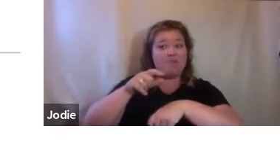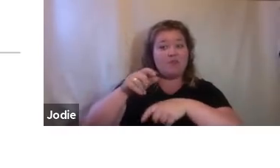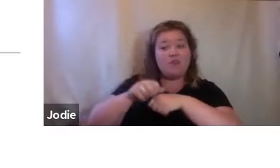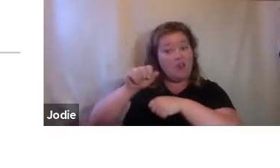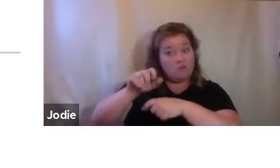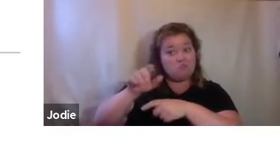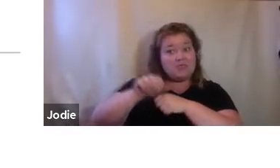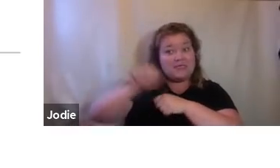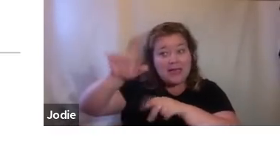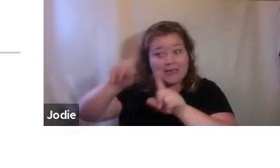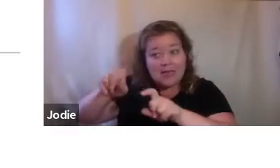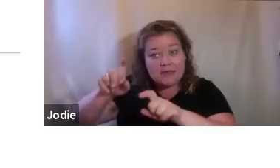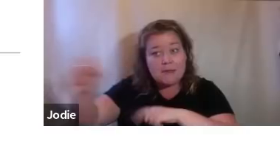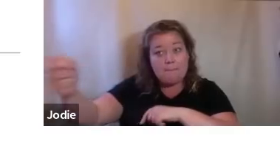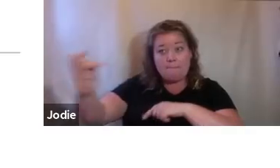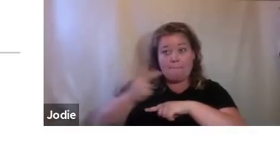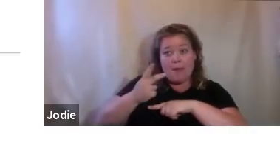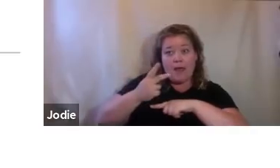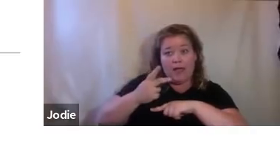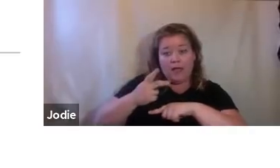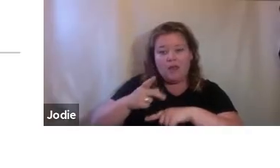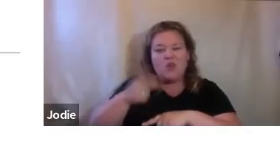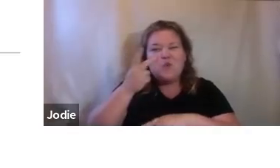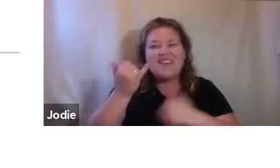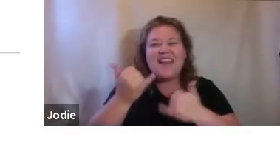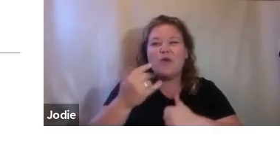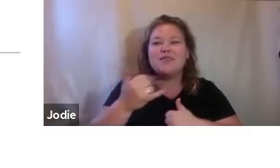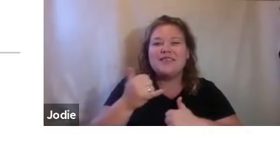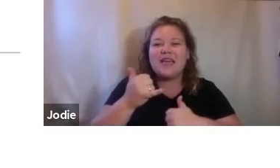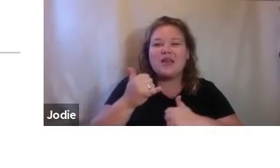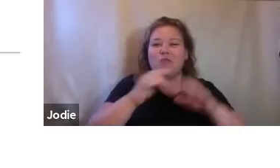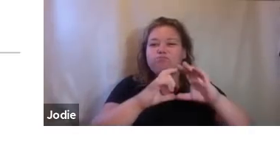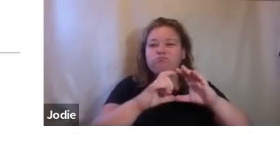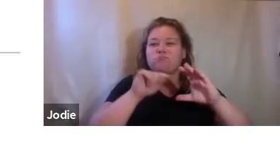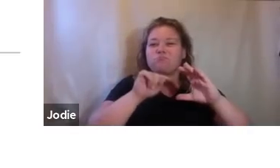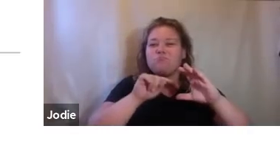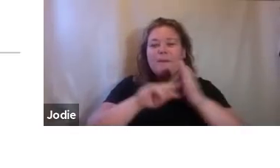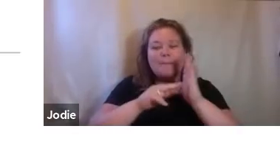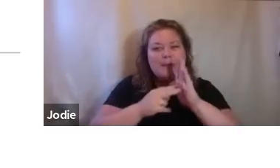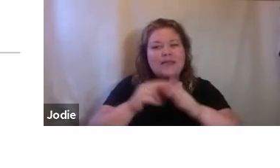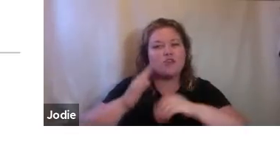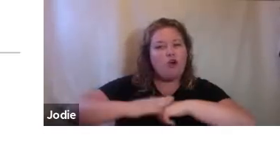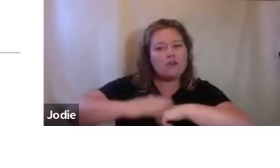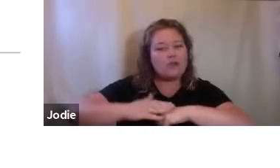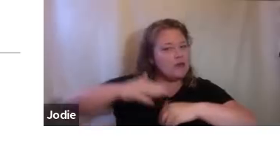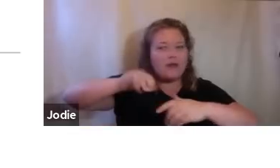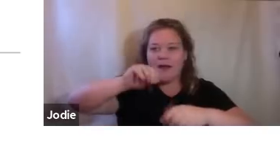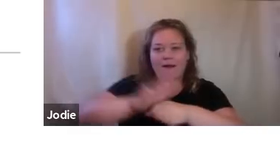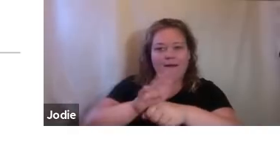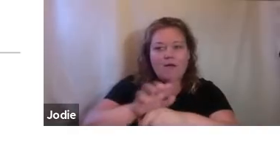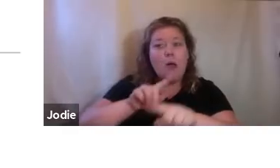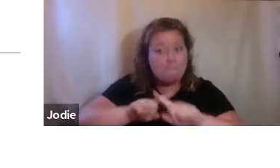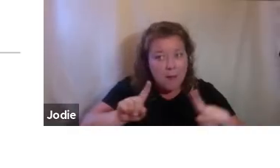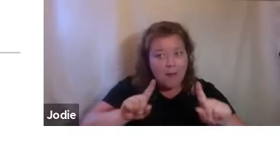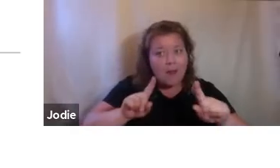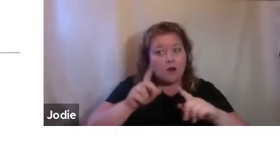at the moment, we have been improving over the last several weeks with this particular metric. So we're glad to see that heading